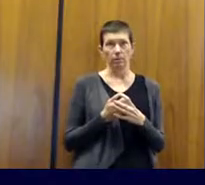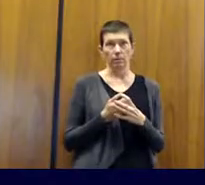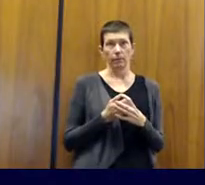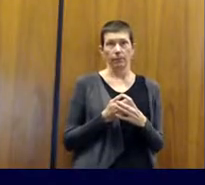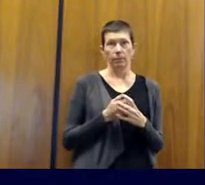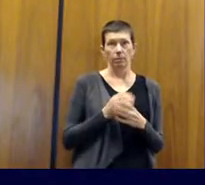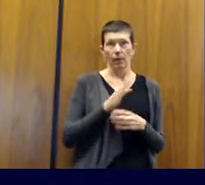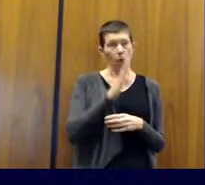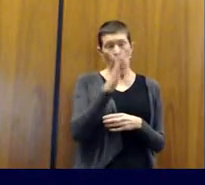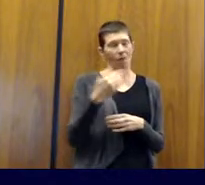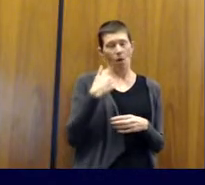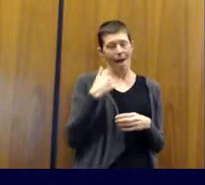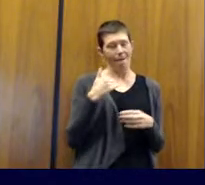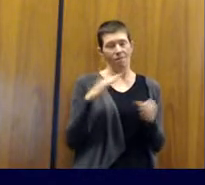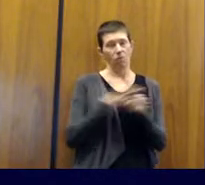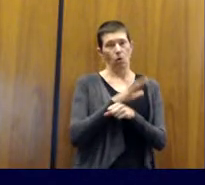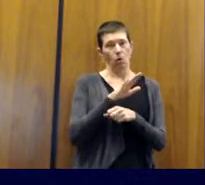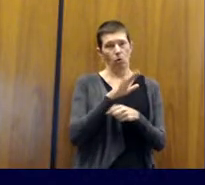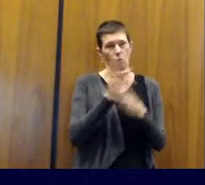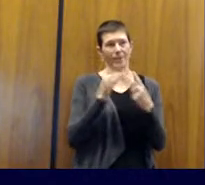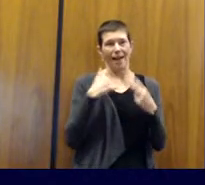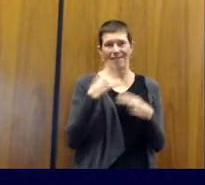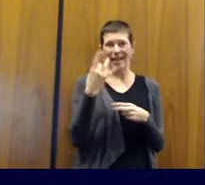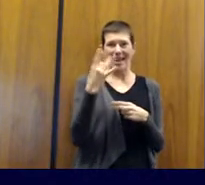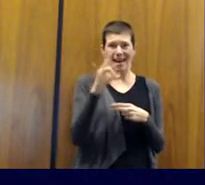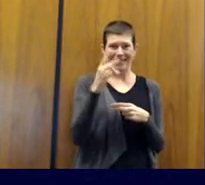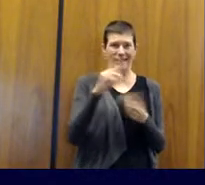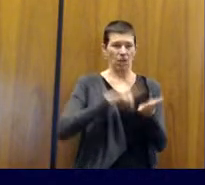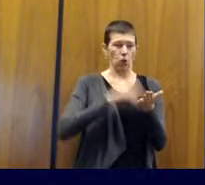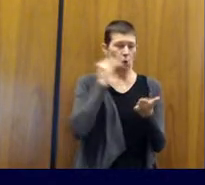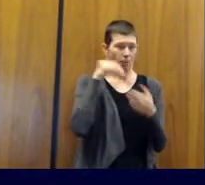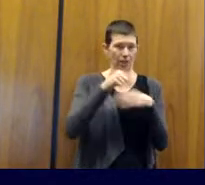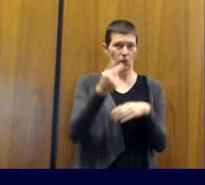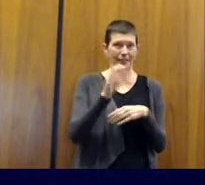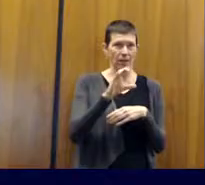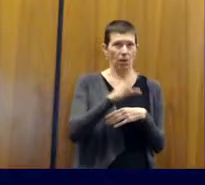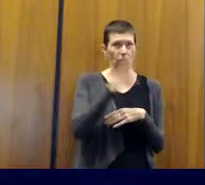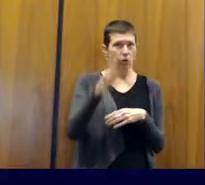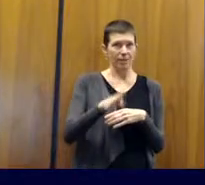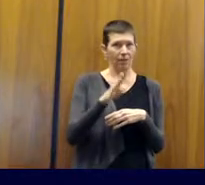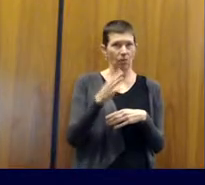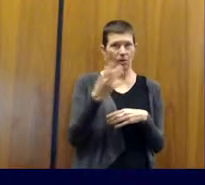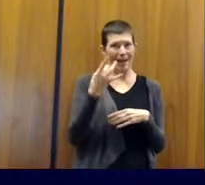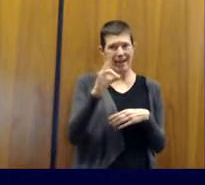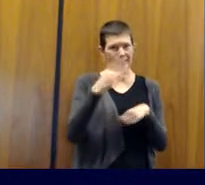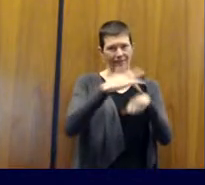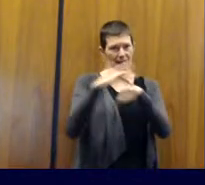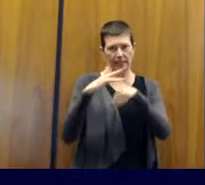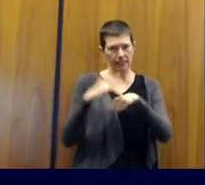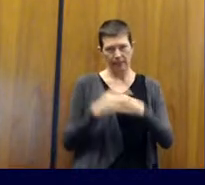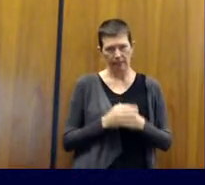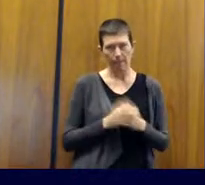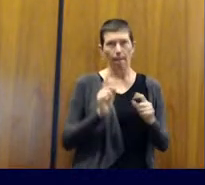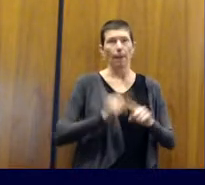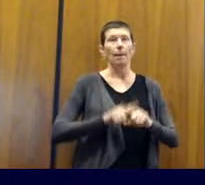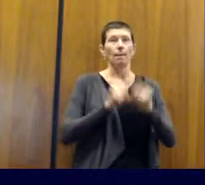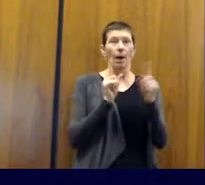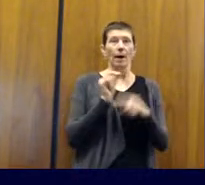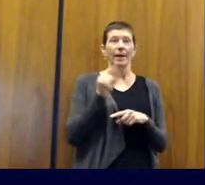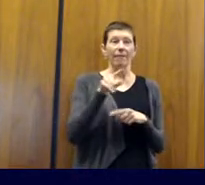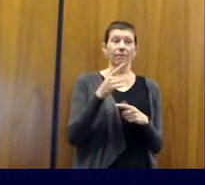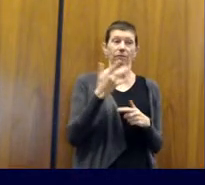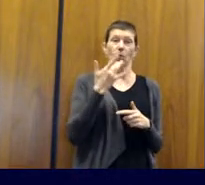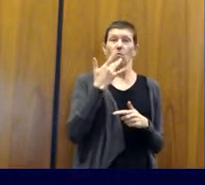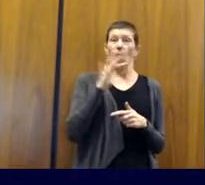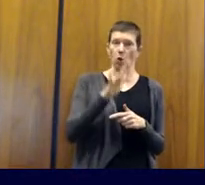a complete choice. There's 18 nursing homes in Genesee County, and there's never 18 with vacancies. But if you are